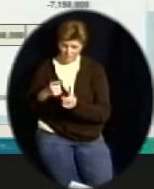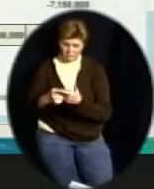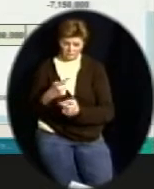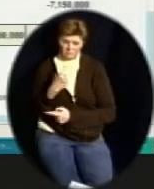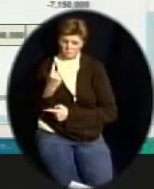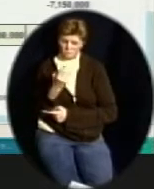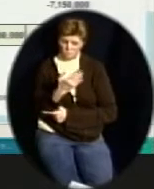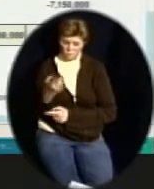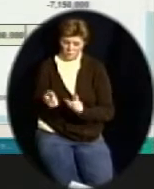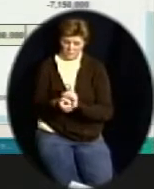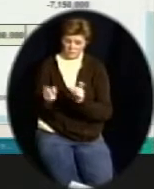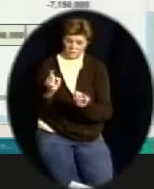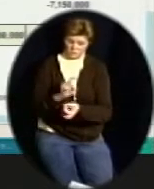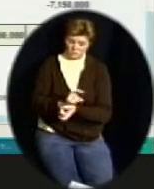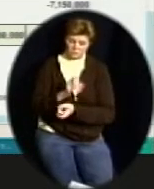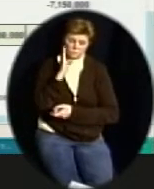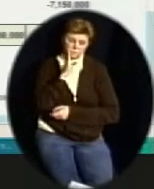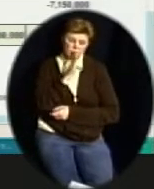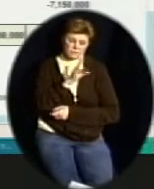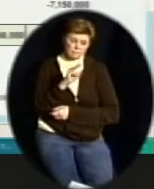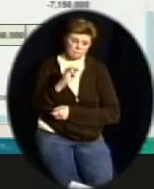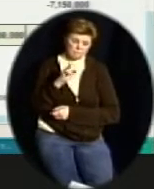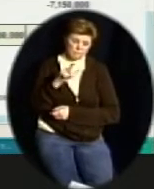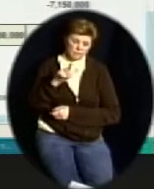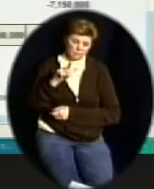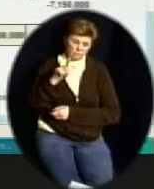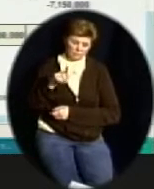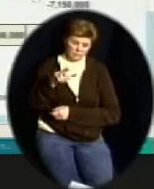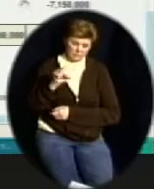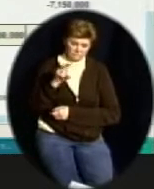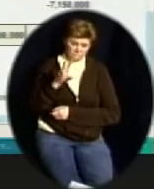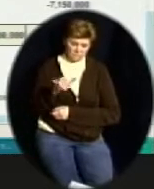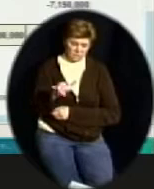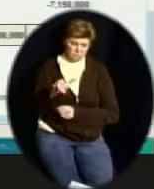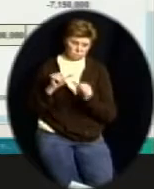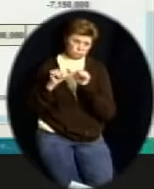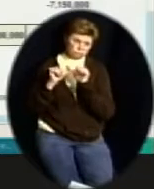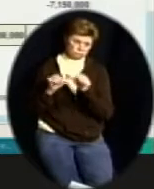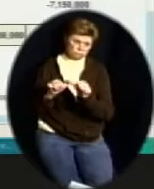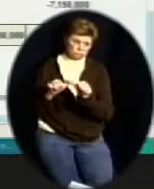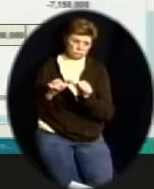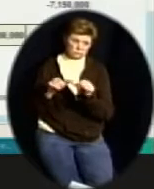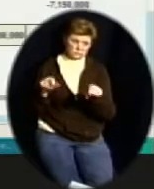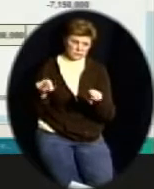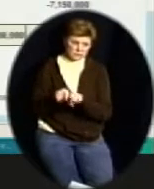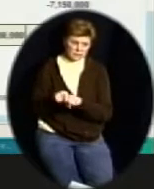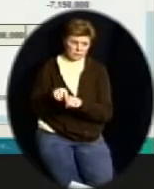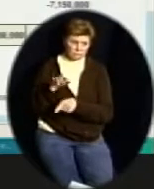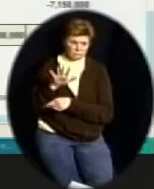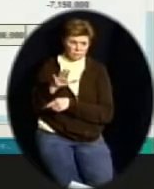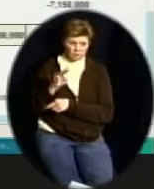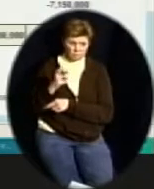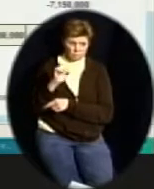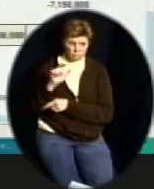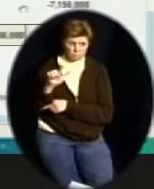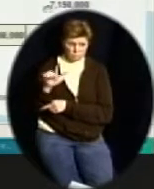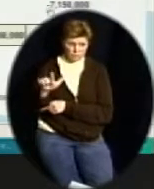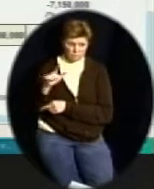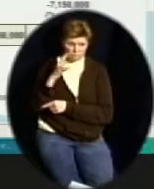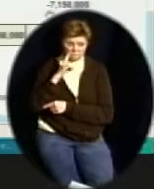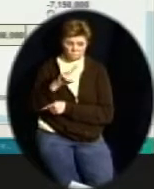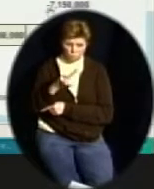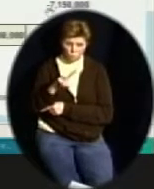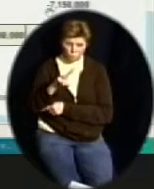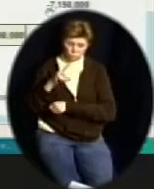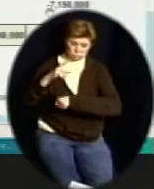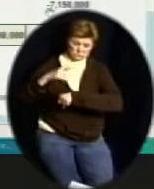reduced to 5 mills, or I should say maintained at 5 mills. What we see is that if that was 5 mills for the duration of the 4 years, that